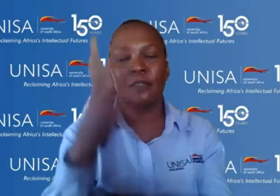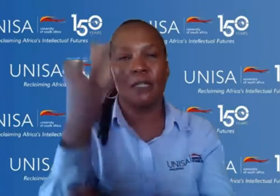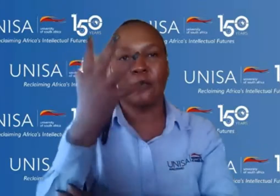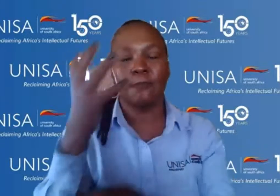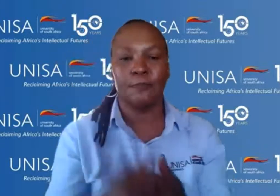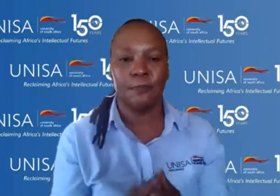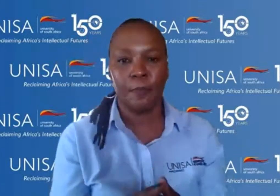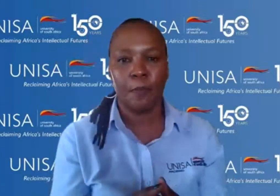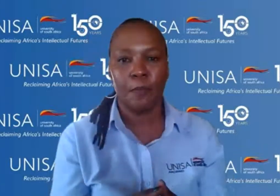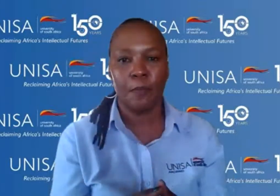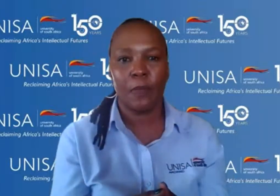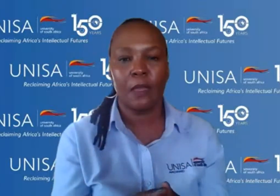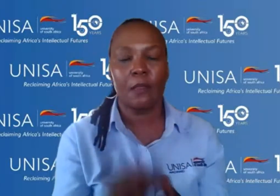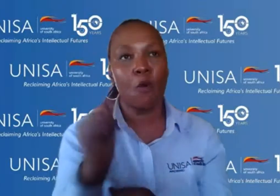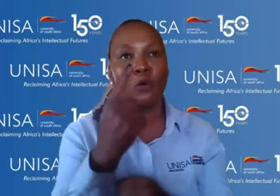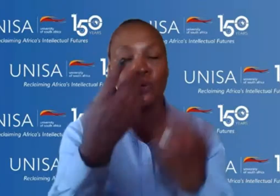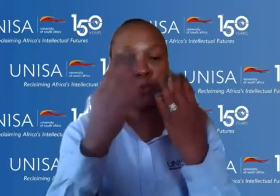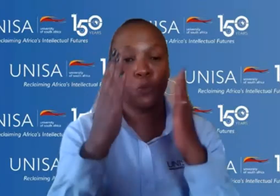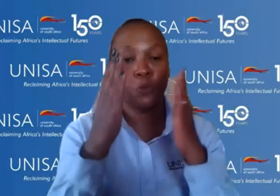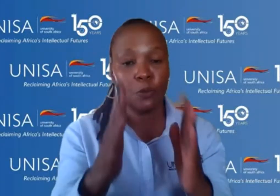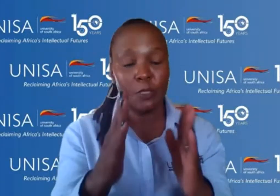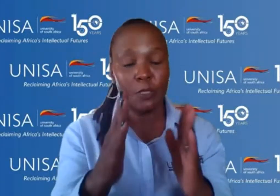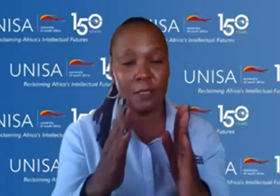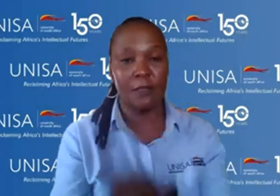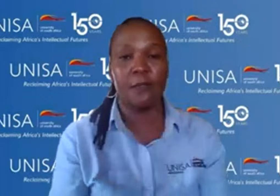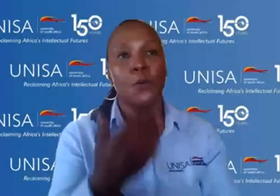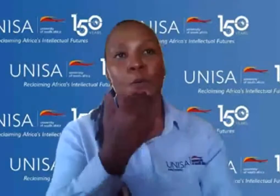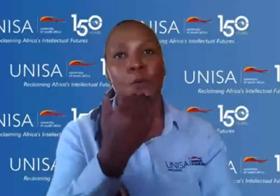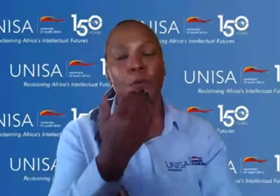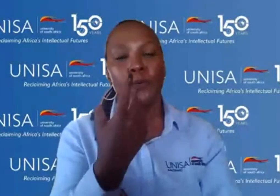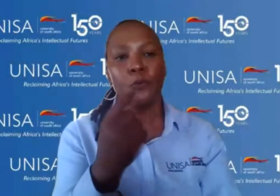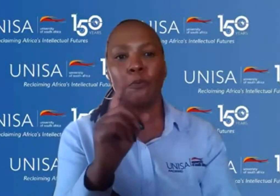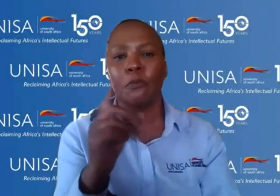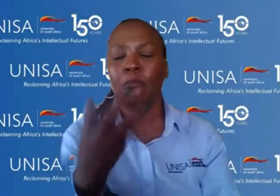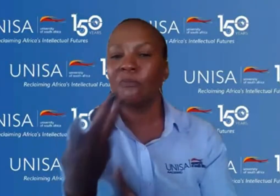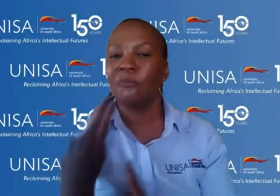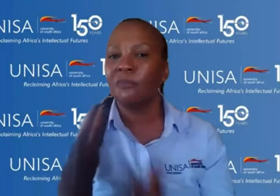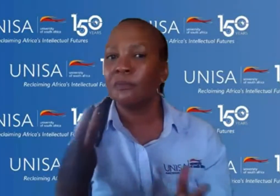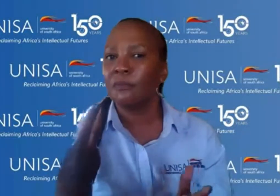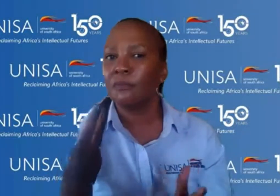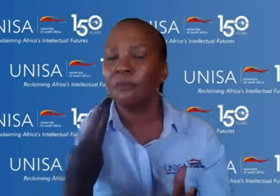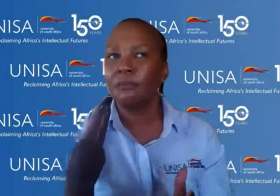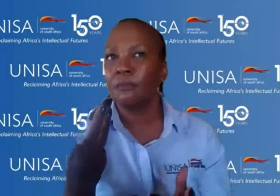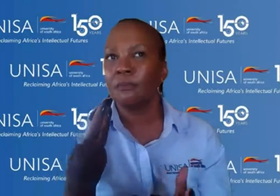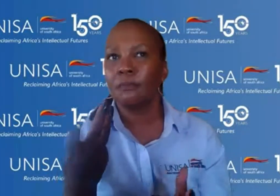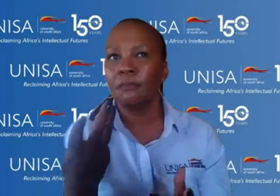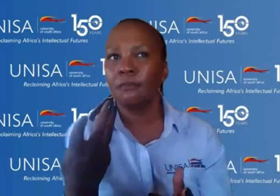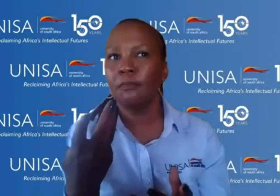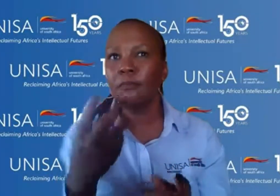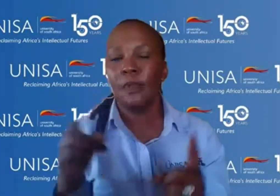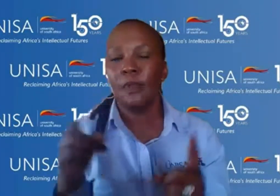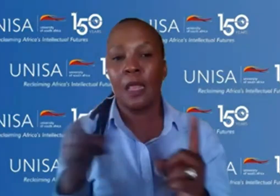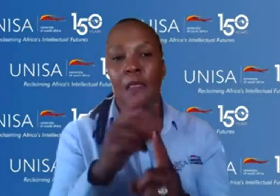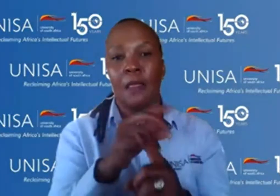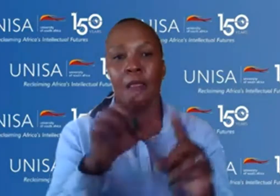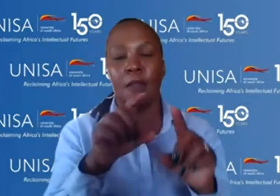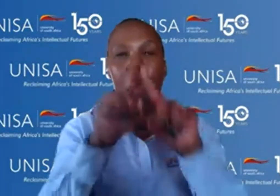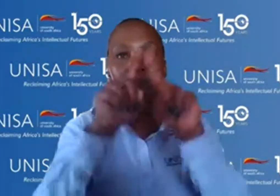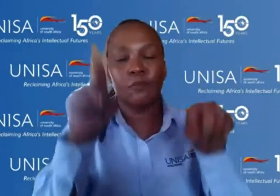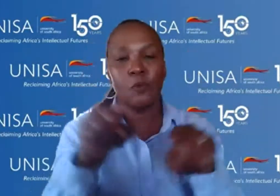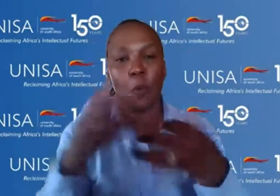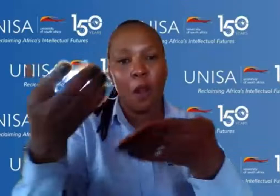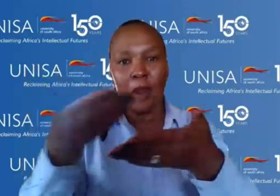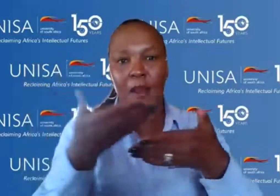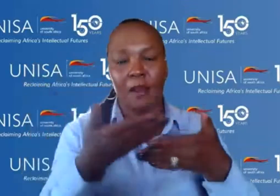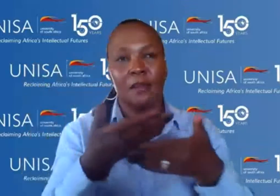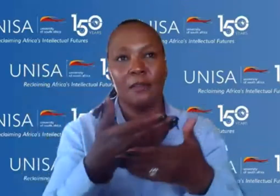To all the students who are seeing there on the screen, we are welcoming Miss